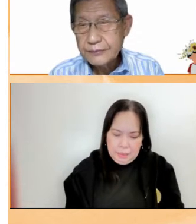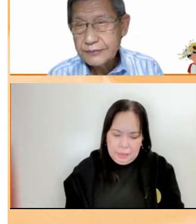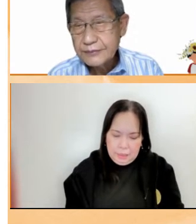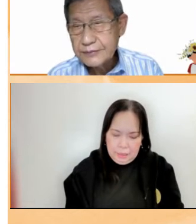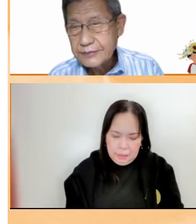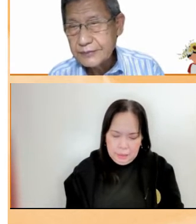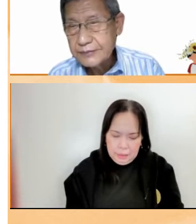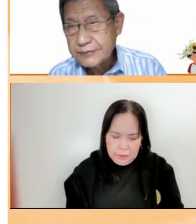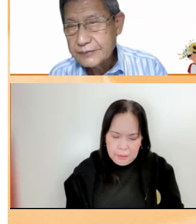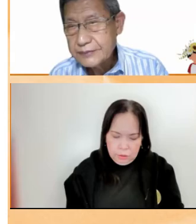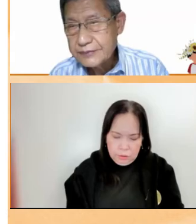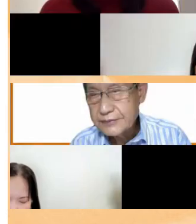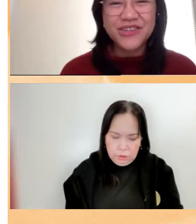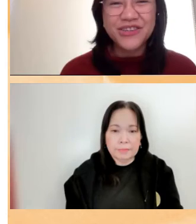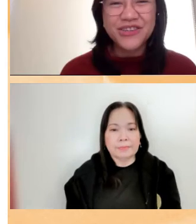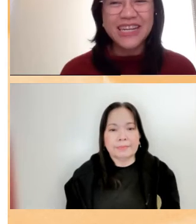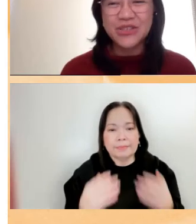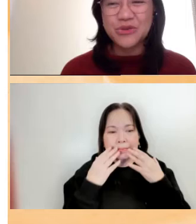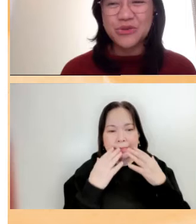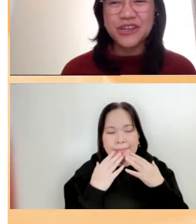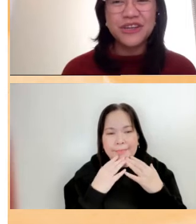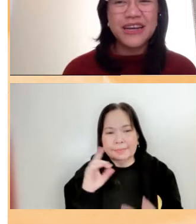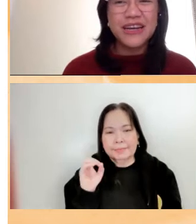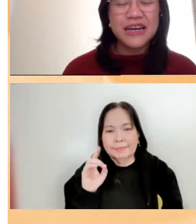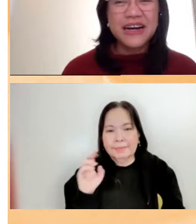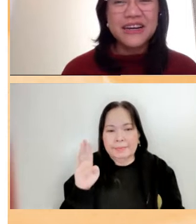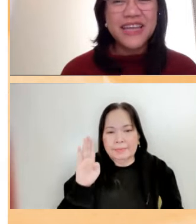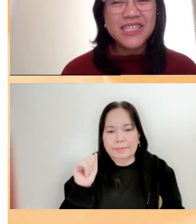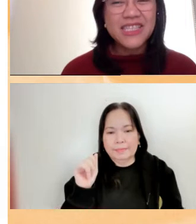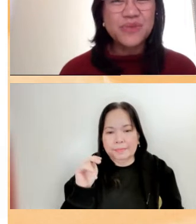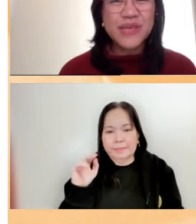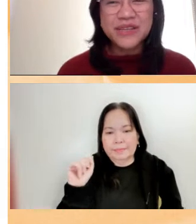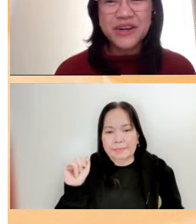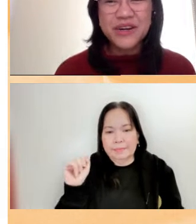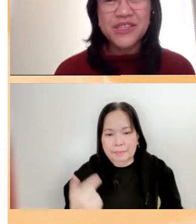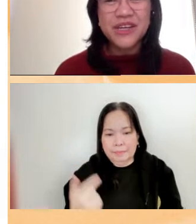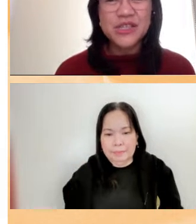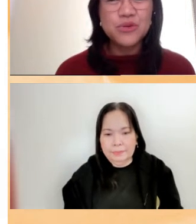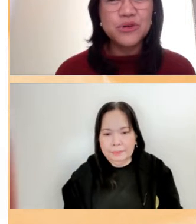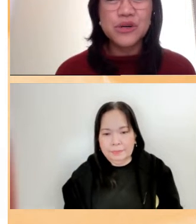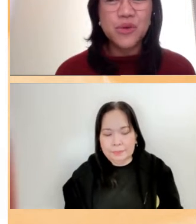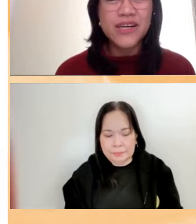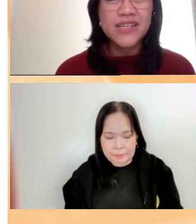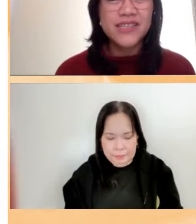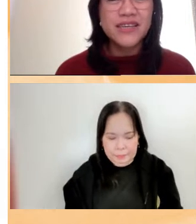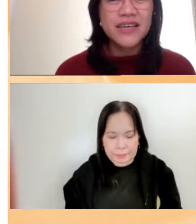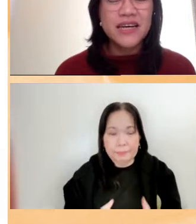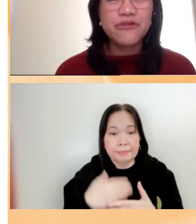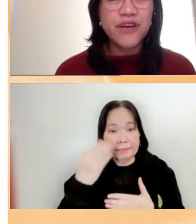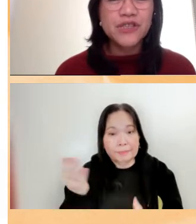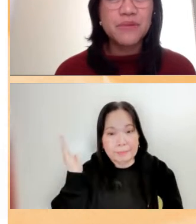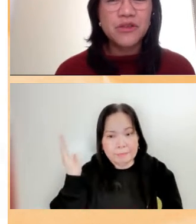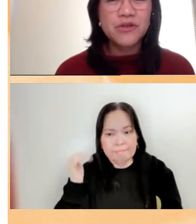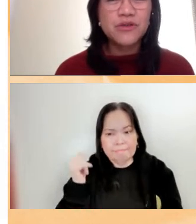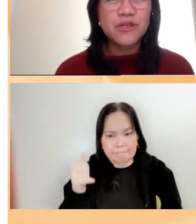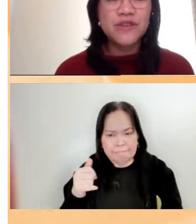Thank you very much, Dr. Cornelio Banaag Jr. Our next speaker also has numerous awards, a